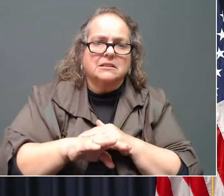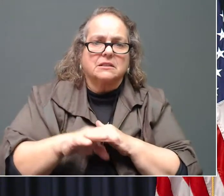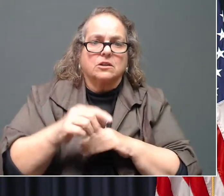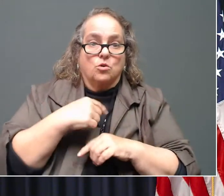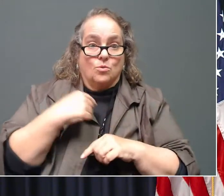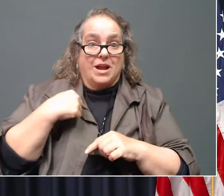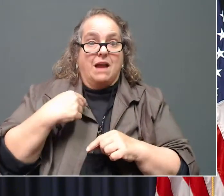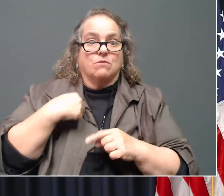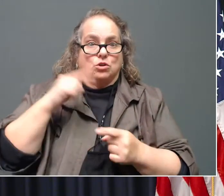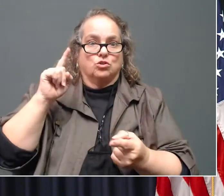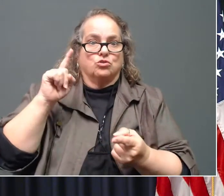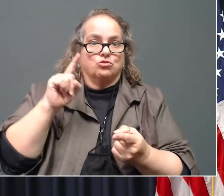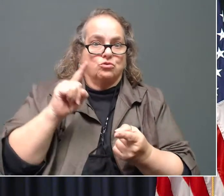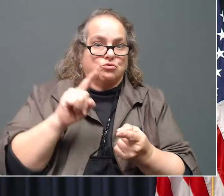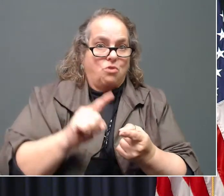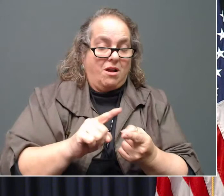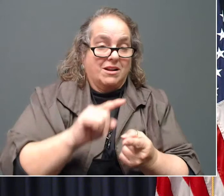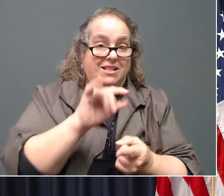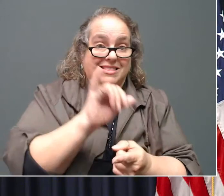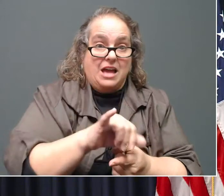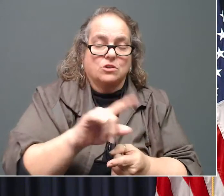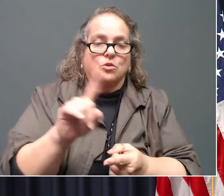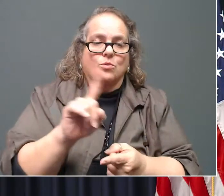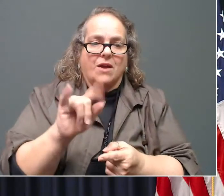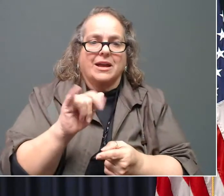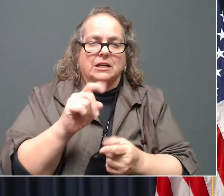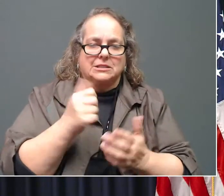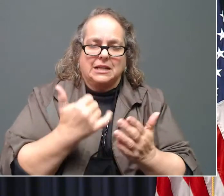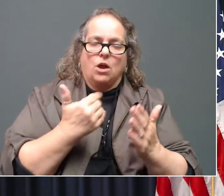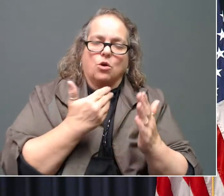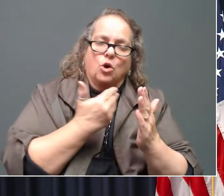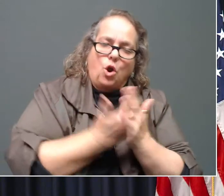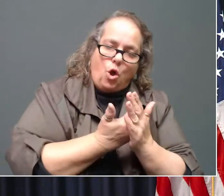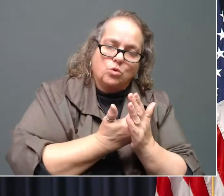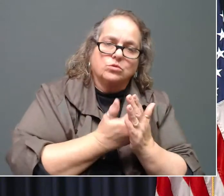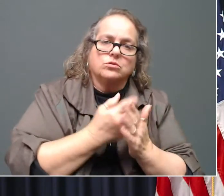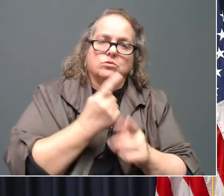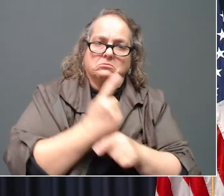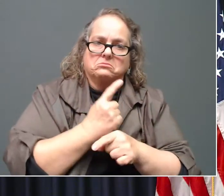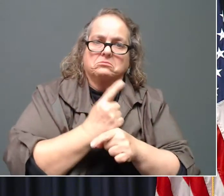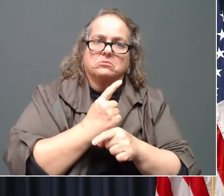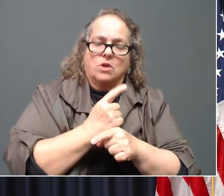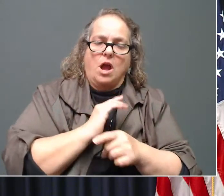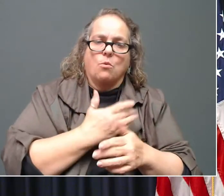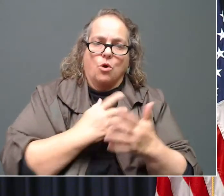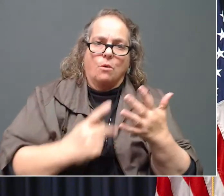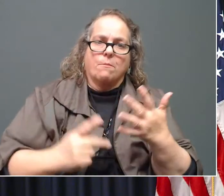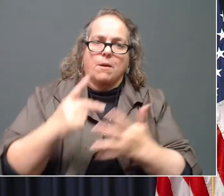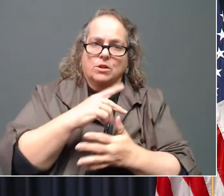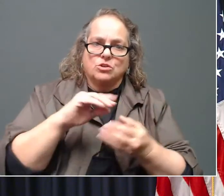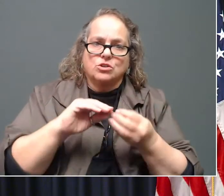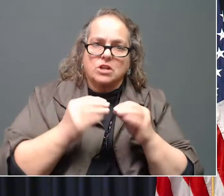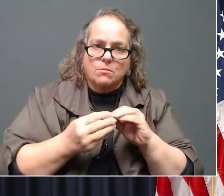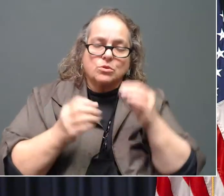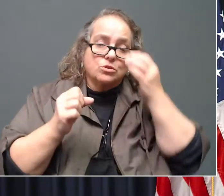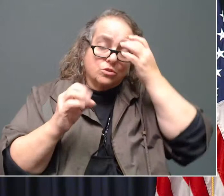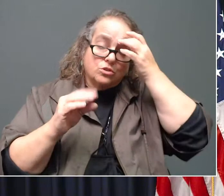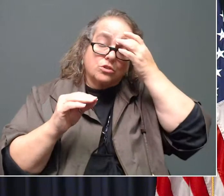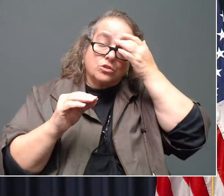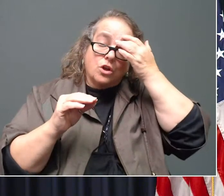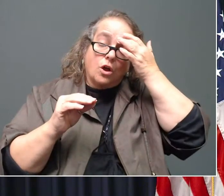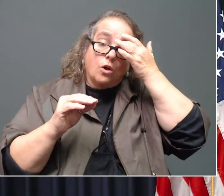down to where it is very close to the regular population numbers. So we're